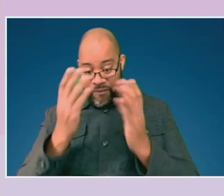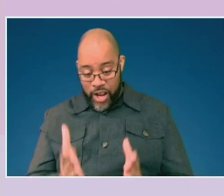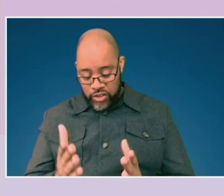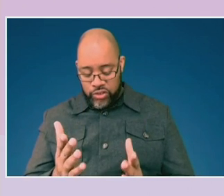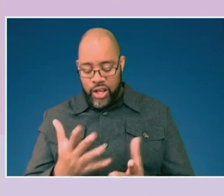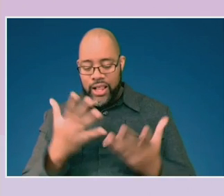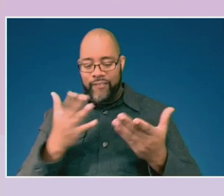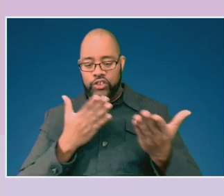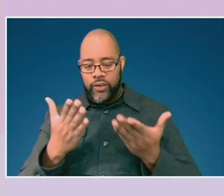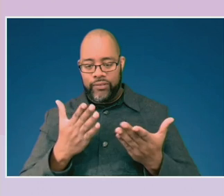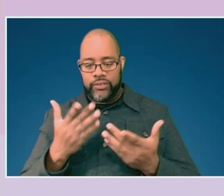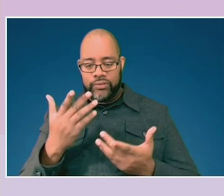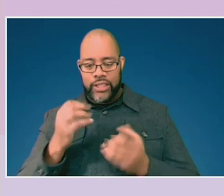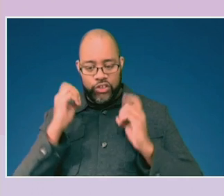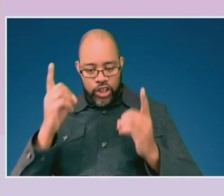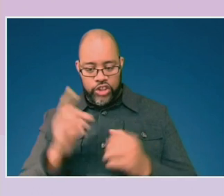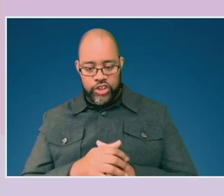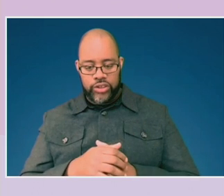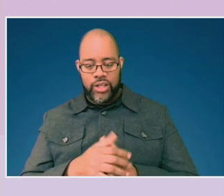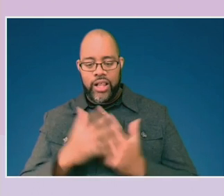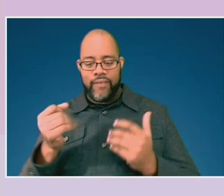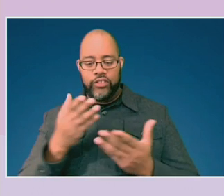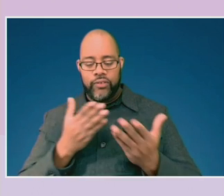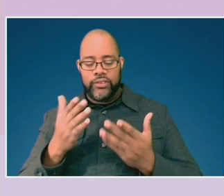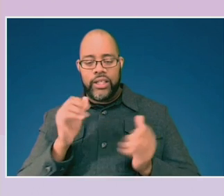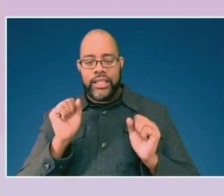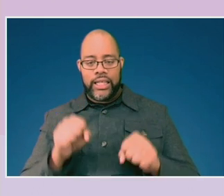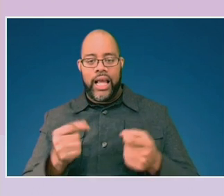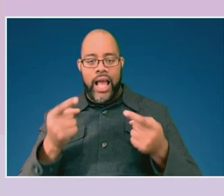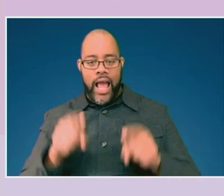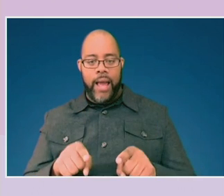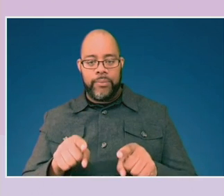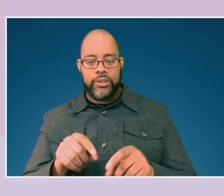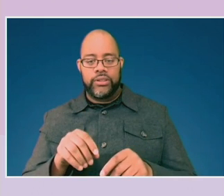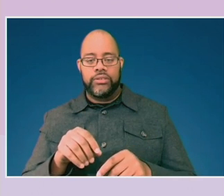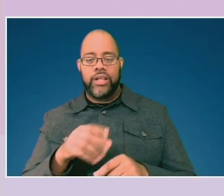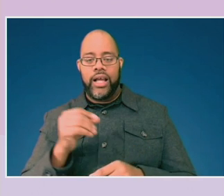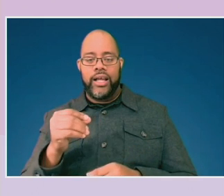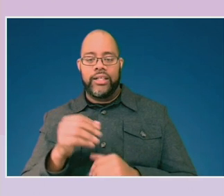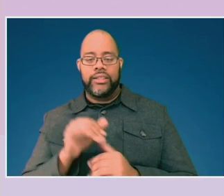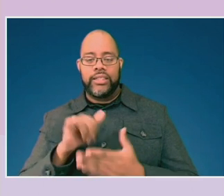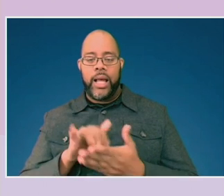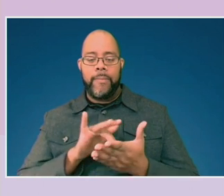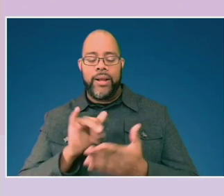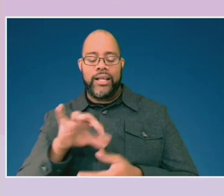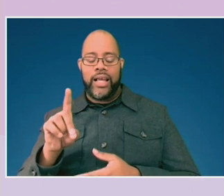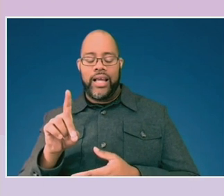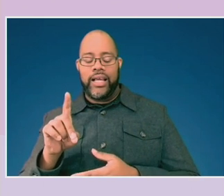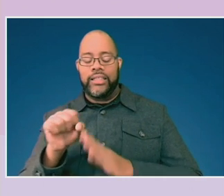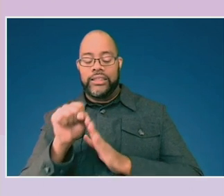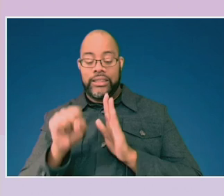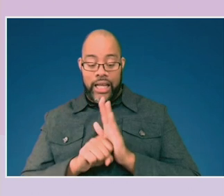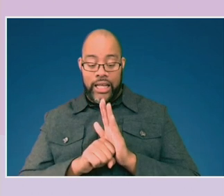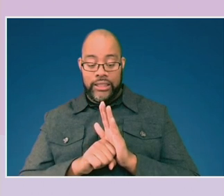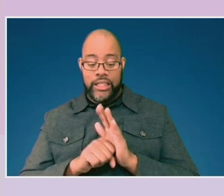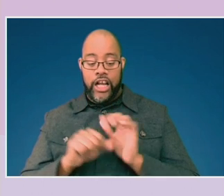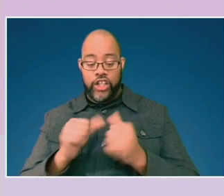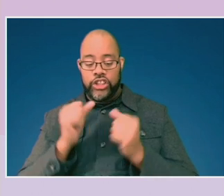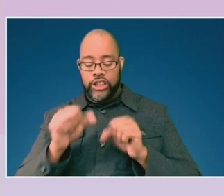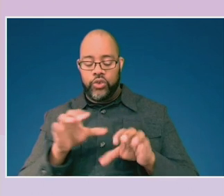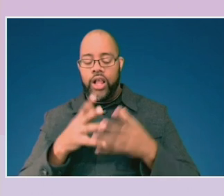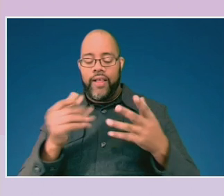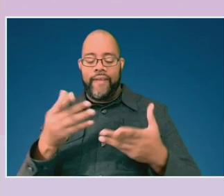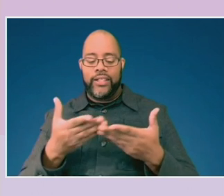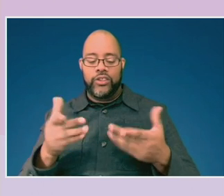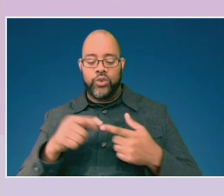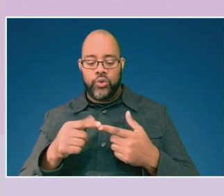they're education providers, there's a lot of services that can happen, and that Medicaid, the state Medicaid agency, can do a lot of things to